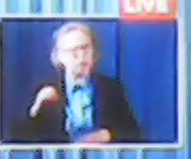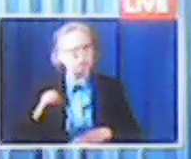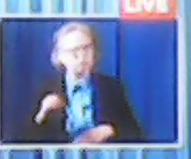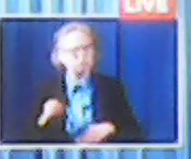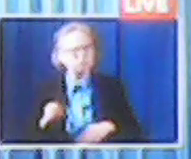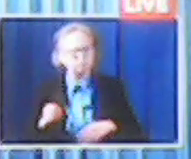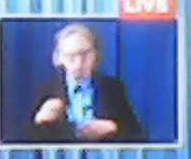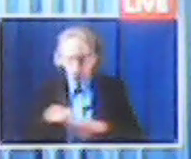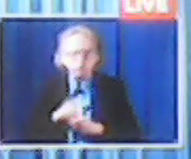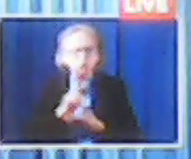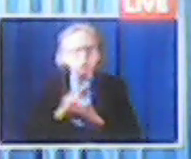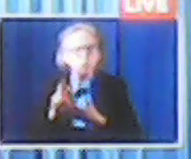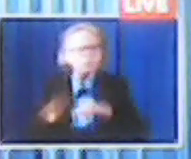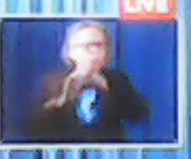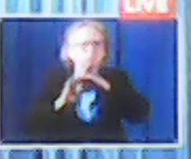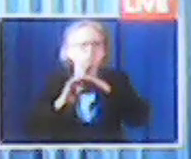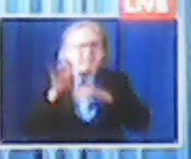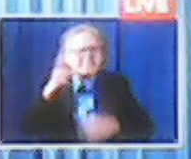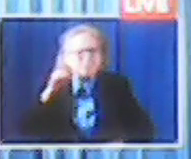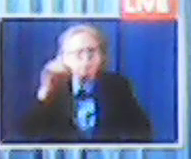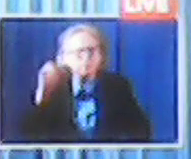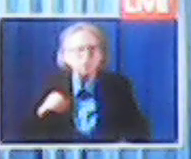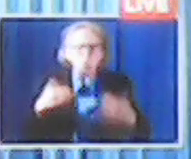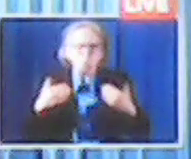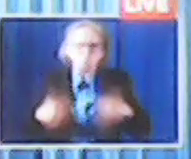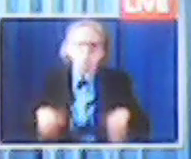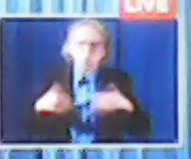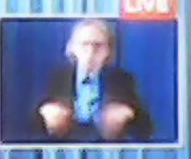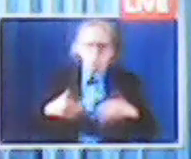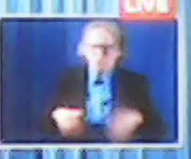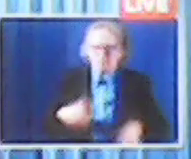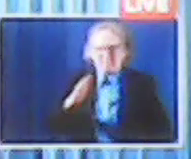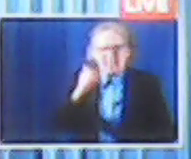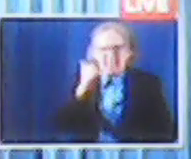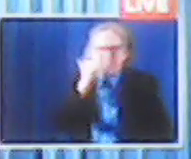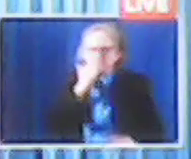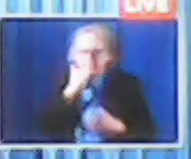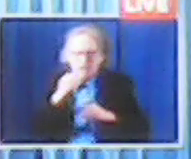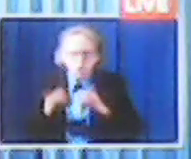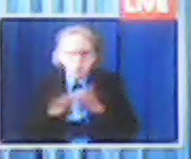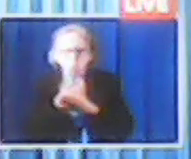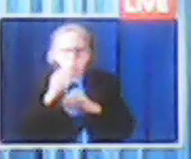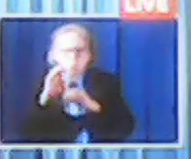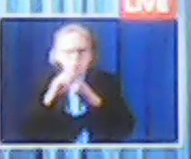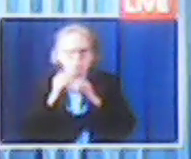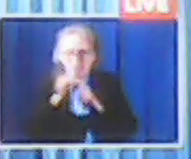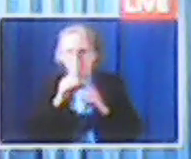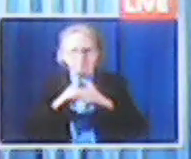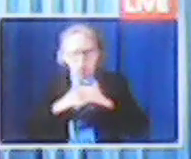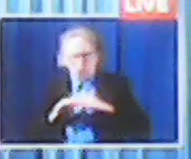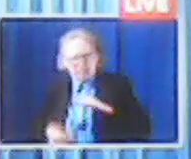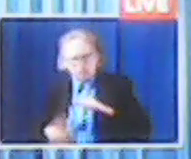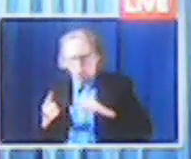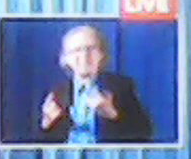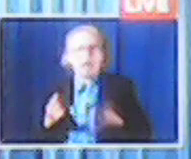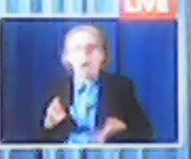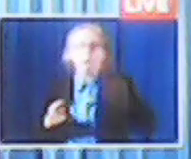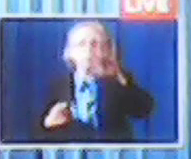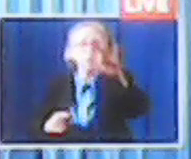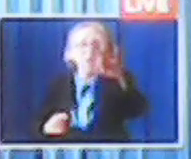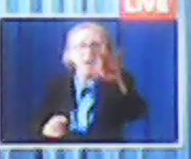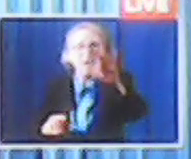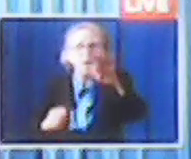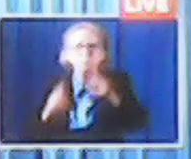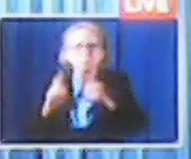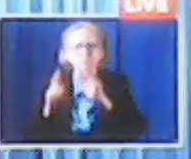Over 18% of Wood County's total cases have been in the last 2 weeks. From June 16th until July 11th, the